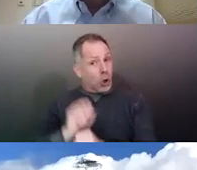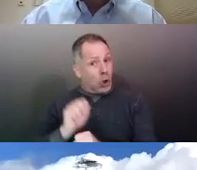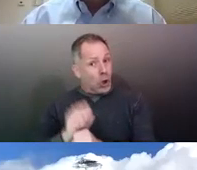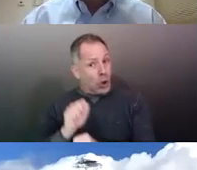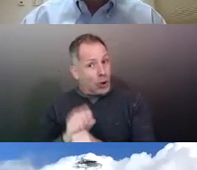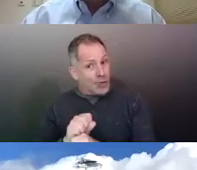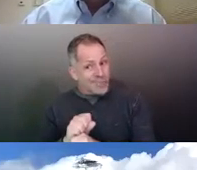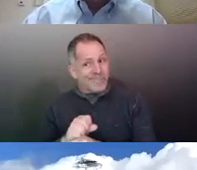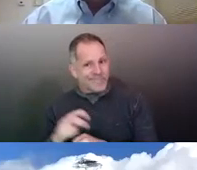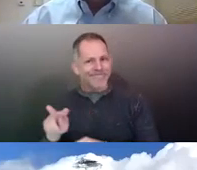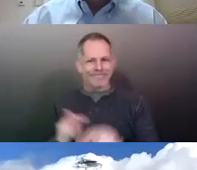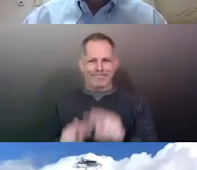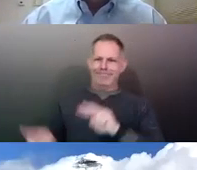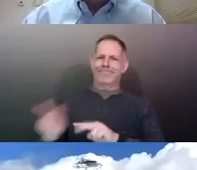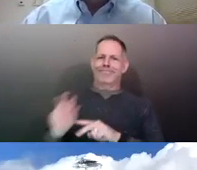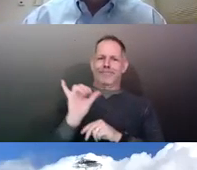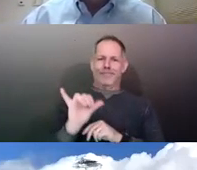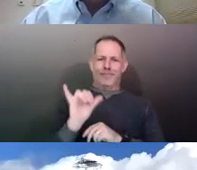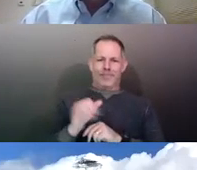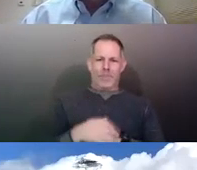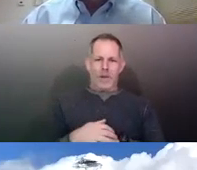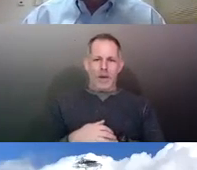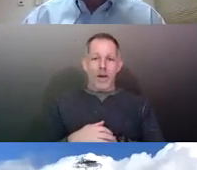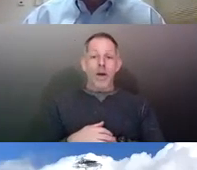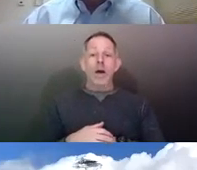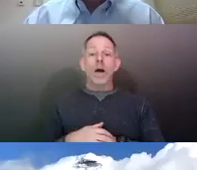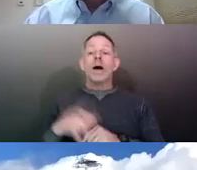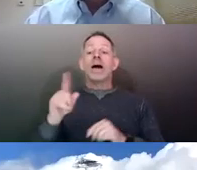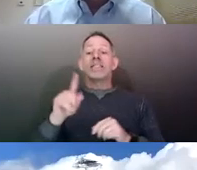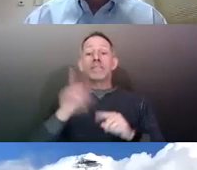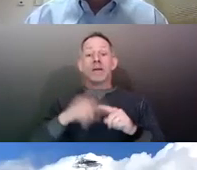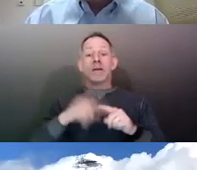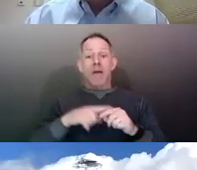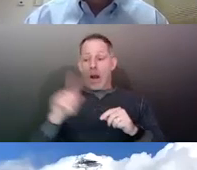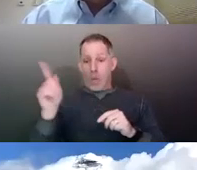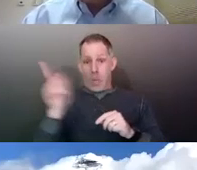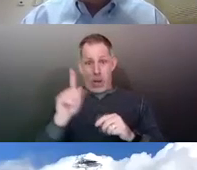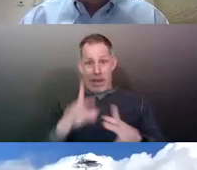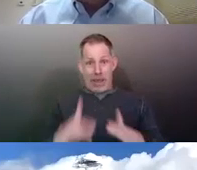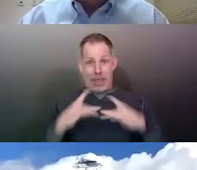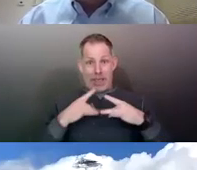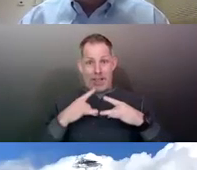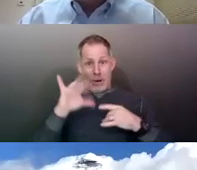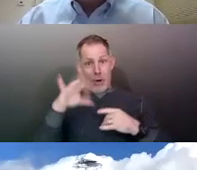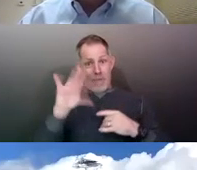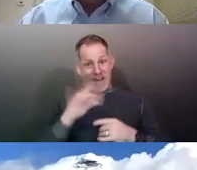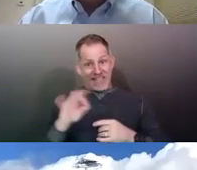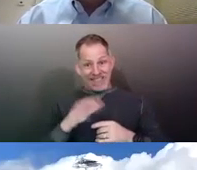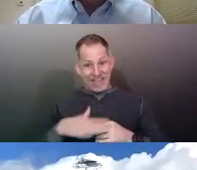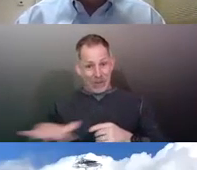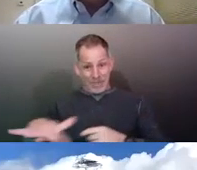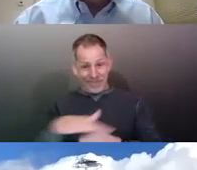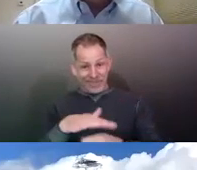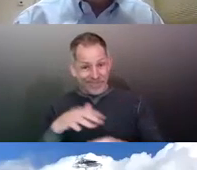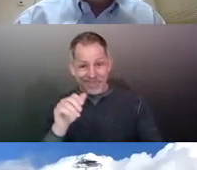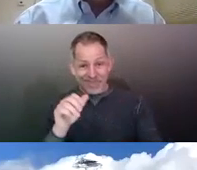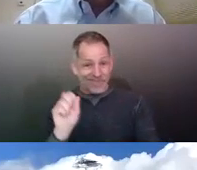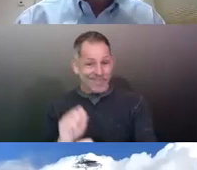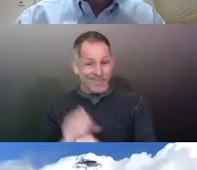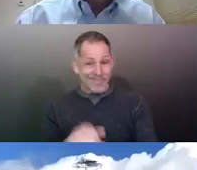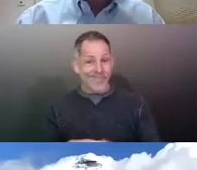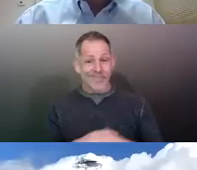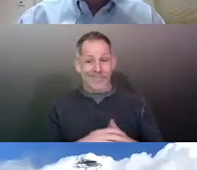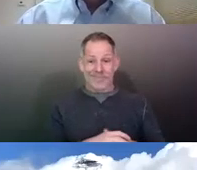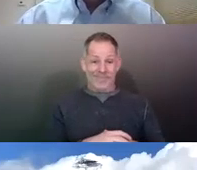a location of transmission. At any one time, we've got anywhere from 1 to 2 dozen workplace outbreak